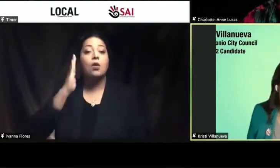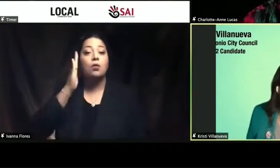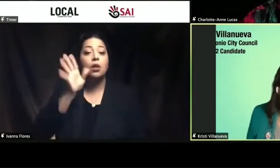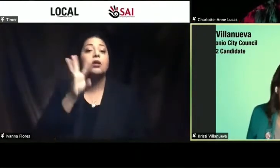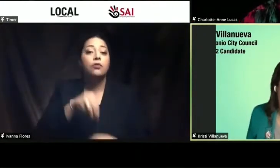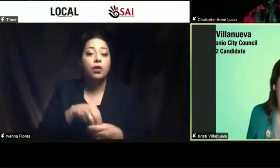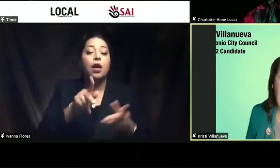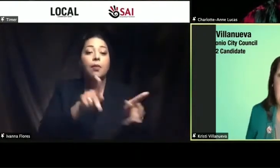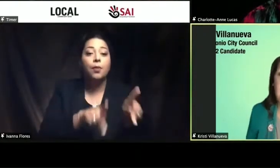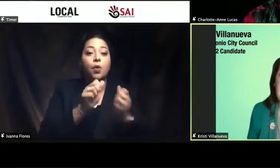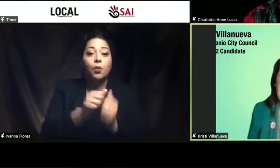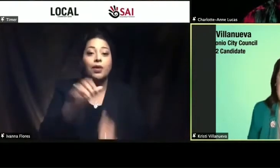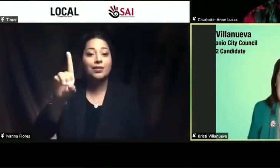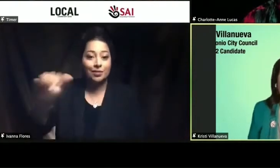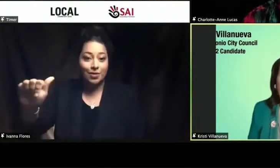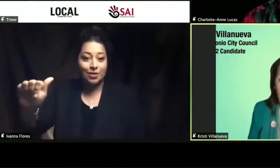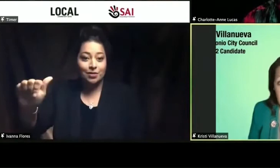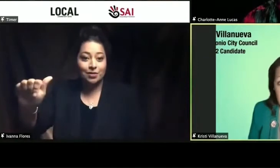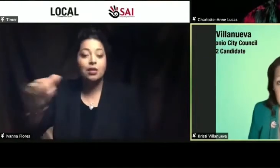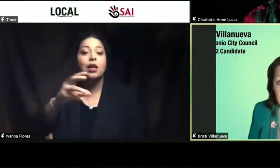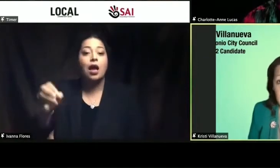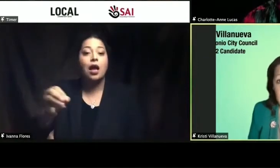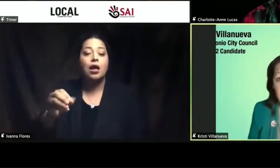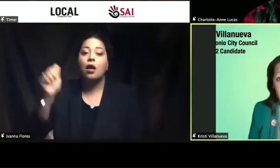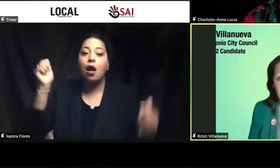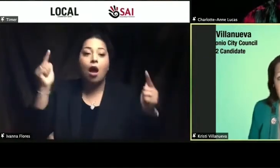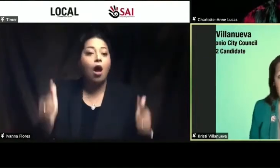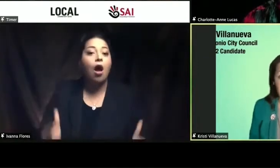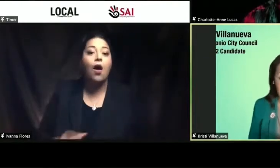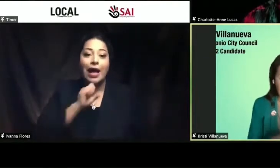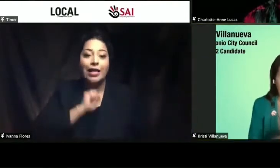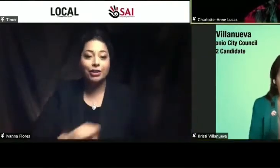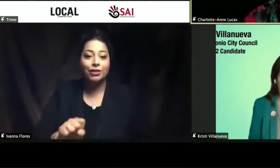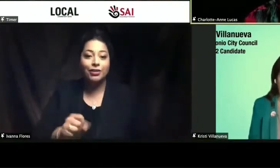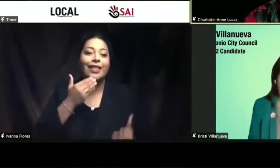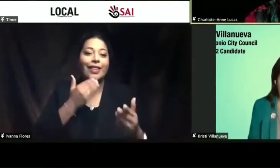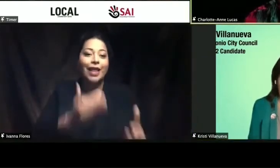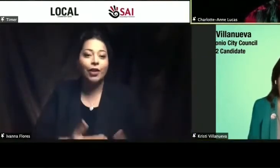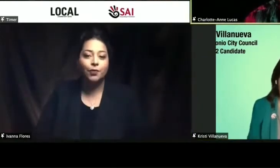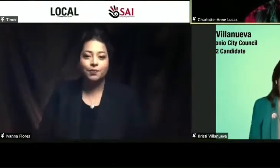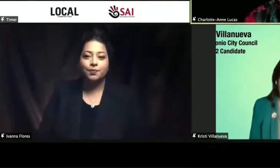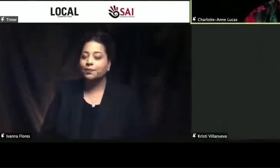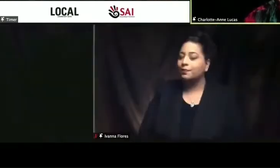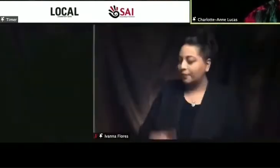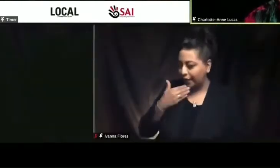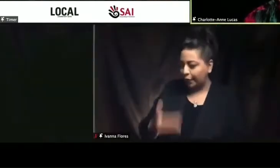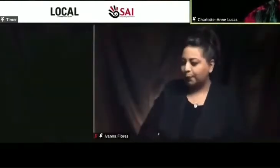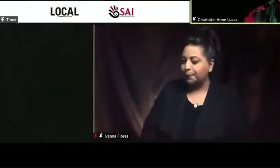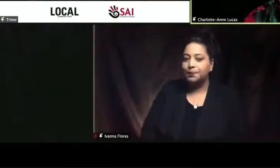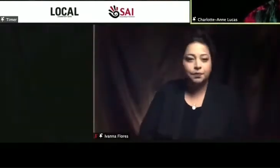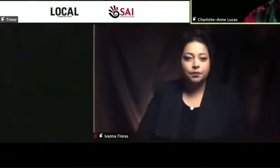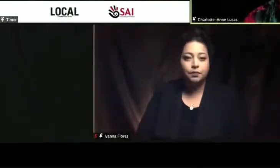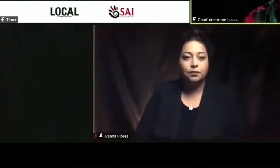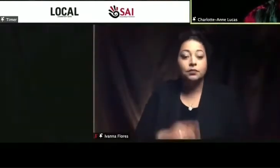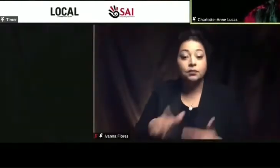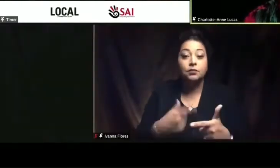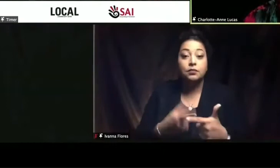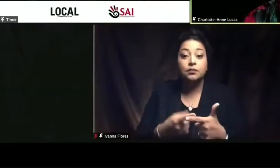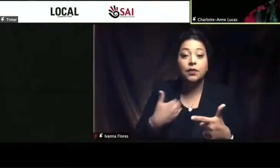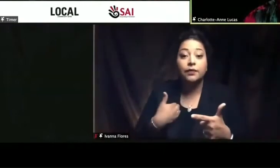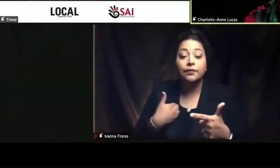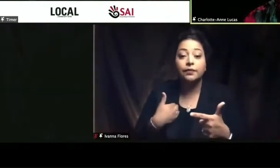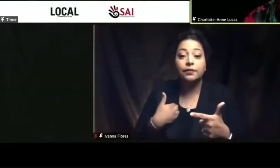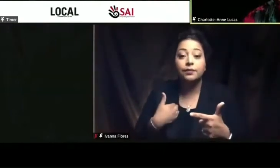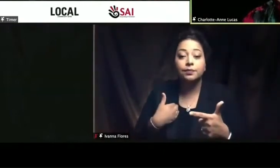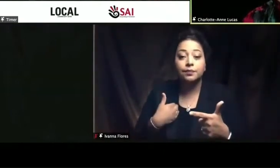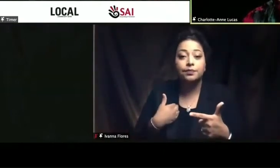with disabilities and persons of all ages. Thank you. Thank you. Time. And the next person